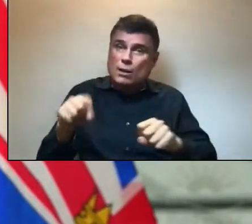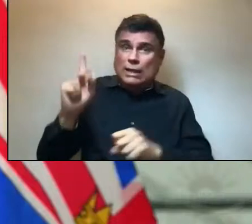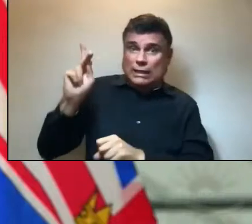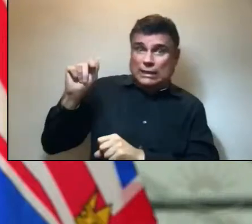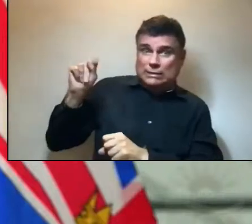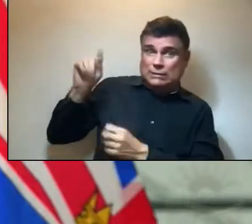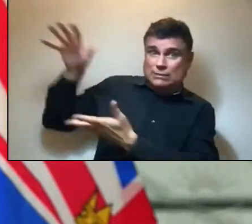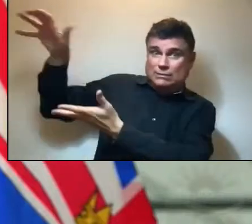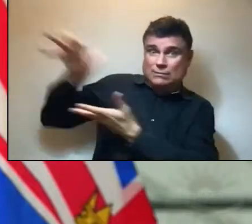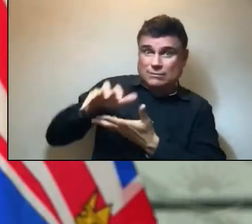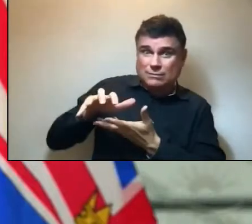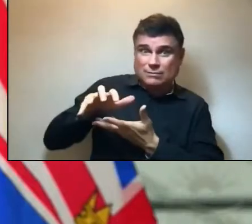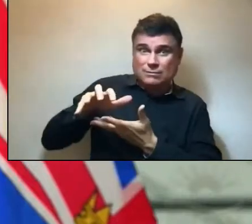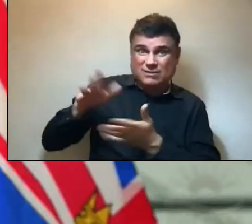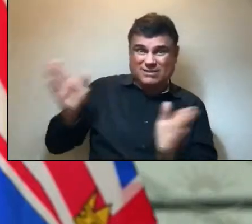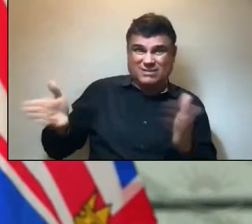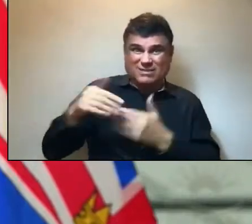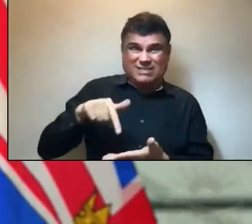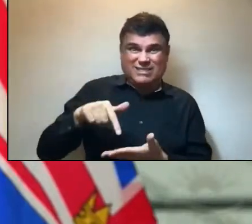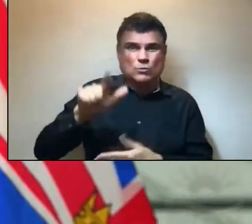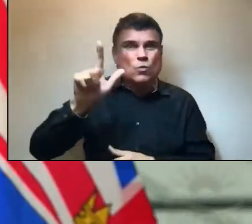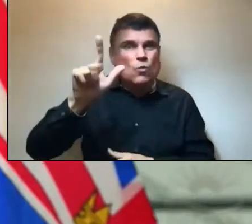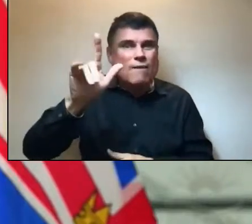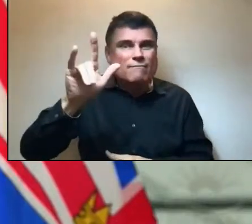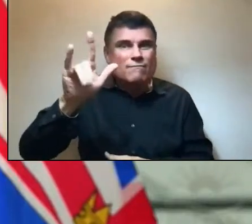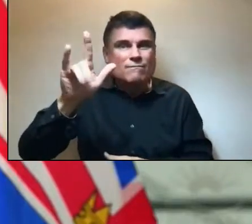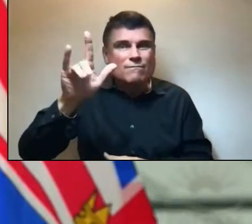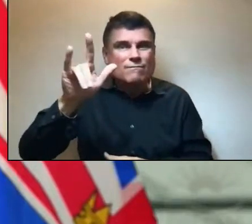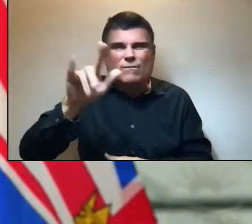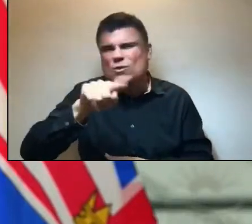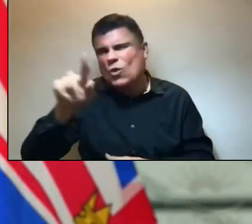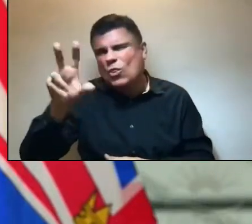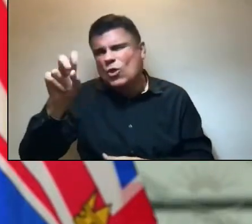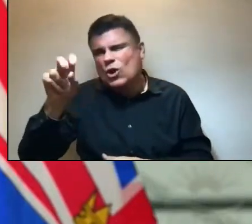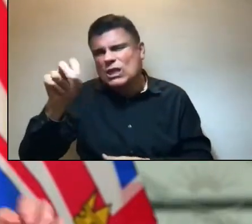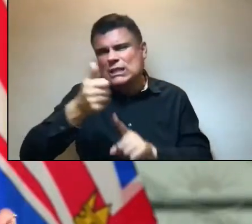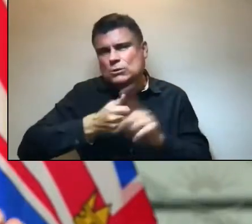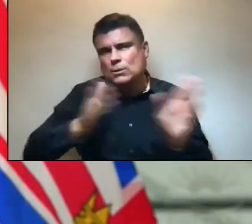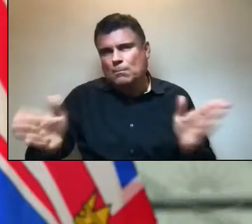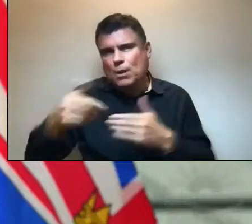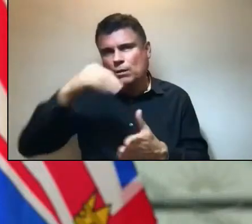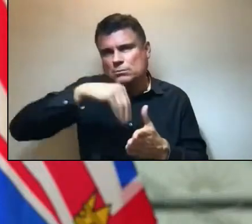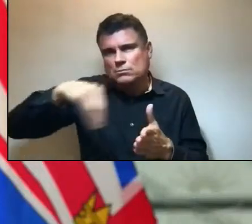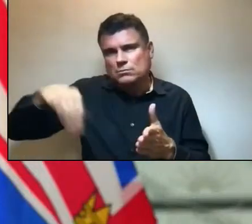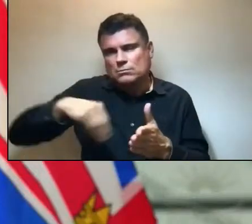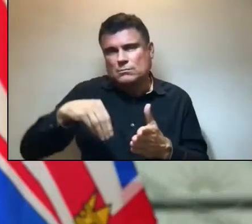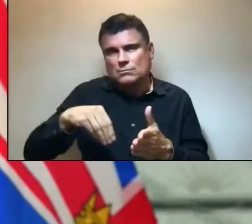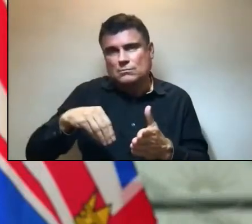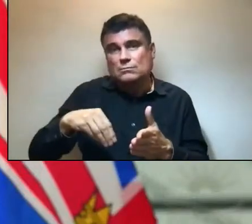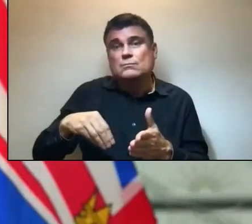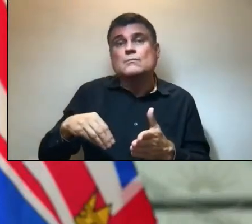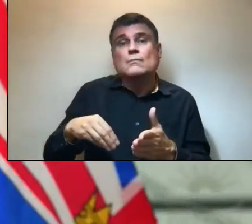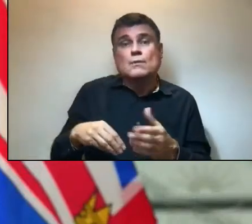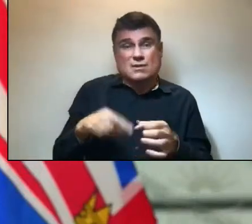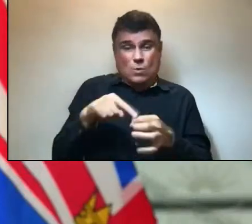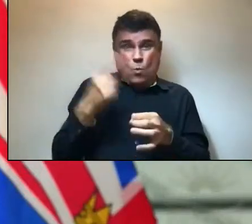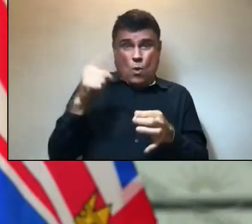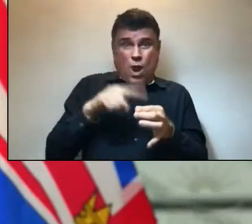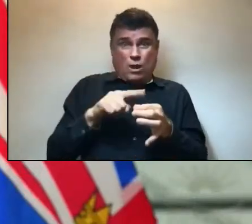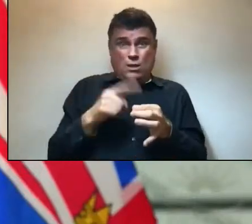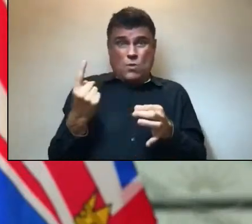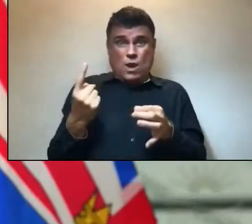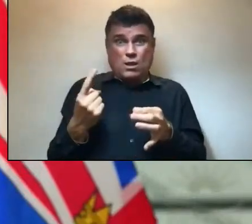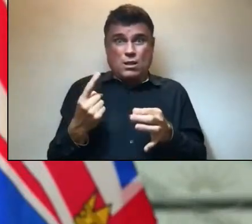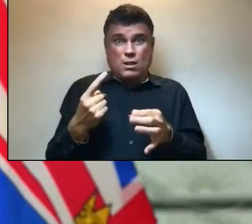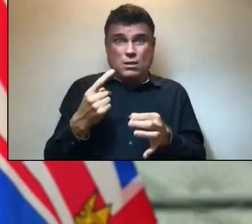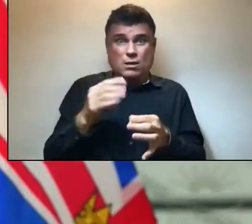in boxes of 25 or 35 with a single bottle of the diluent. They could be broken